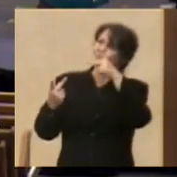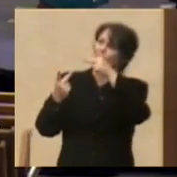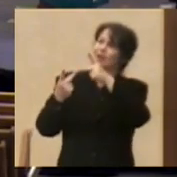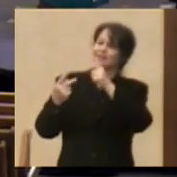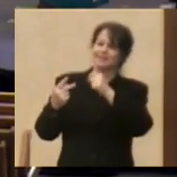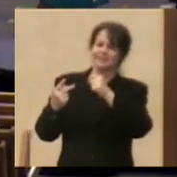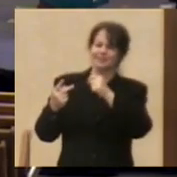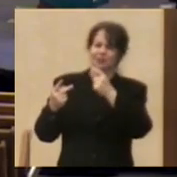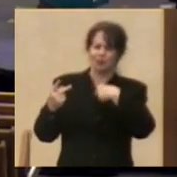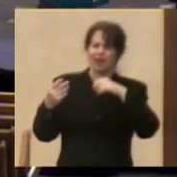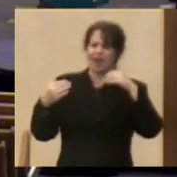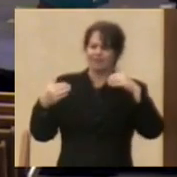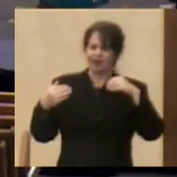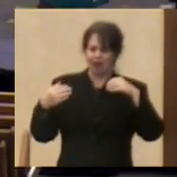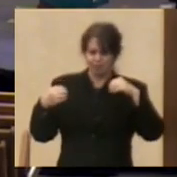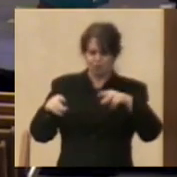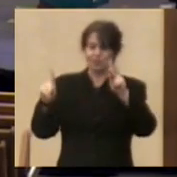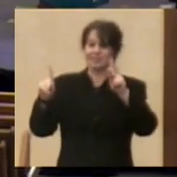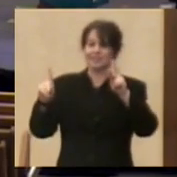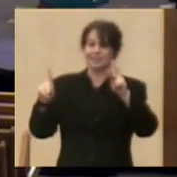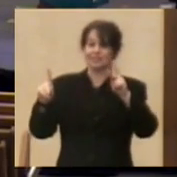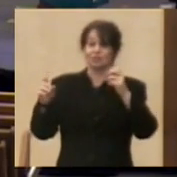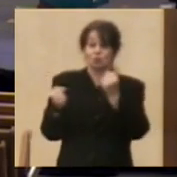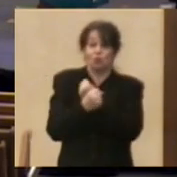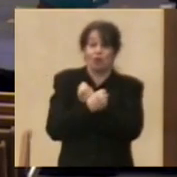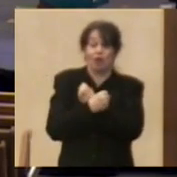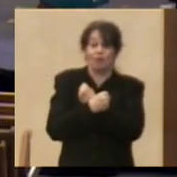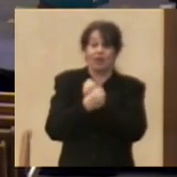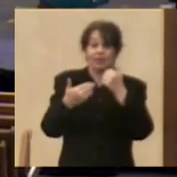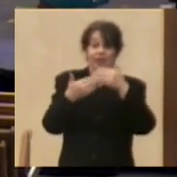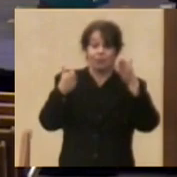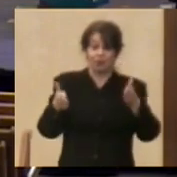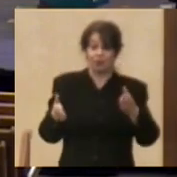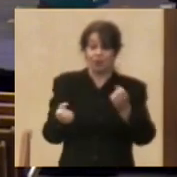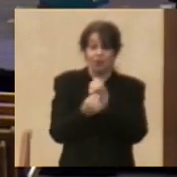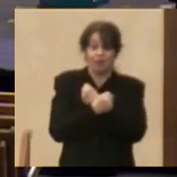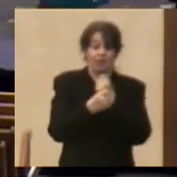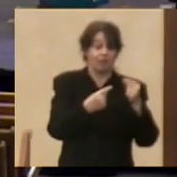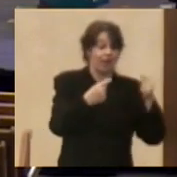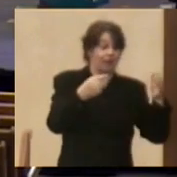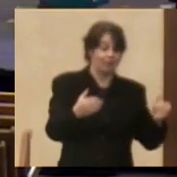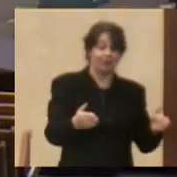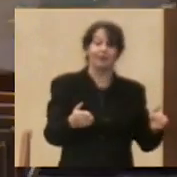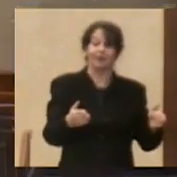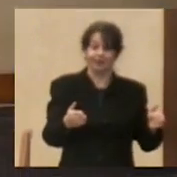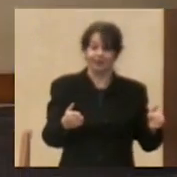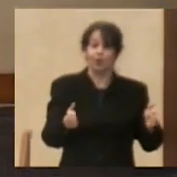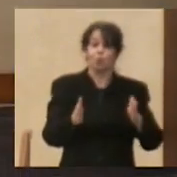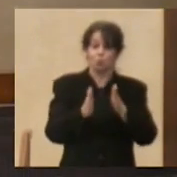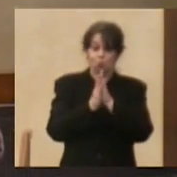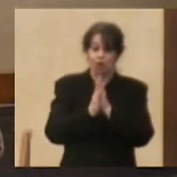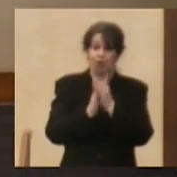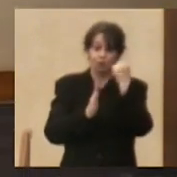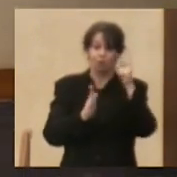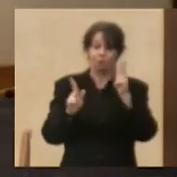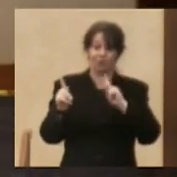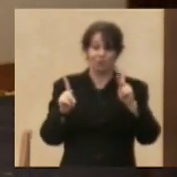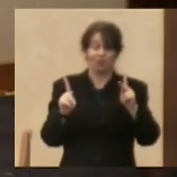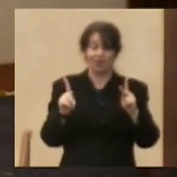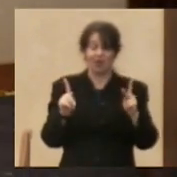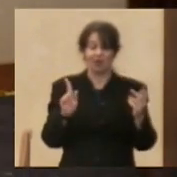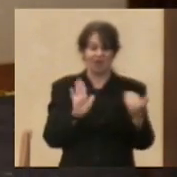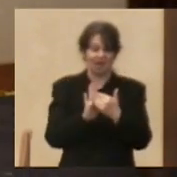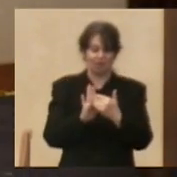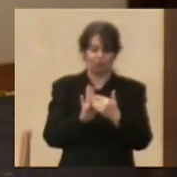chance. We have a chance to love the neighbor, love the enemy even, pray for those who persecute